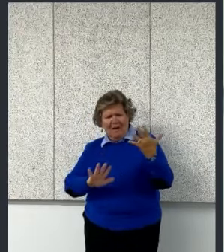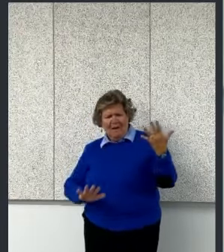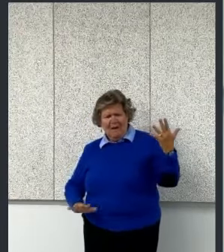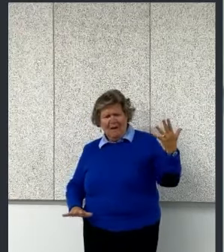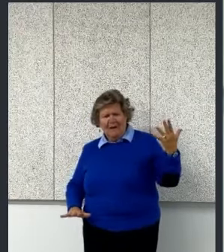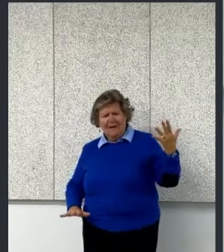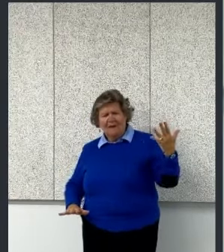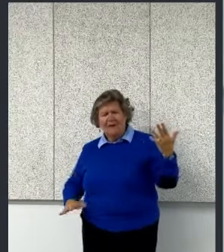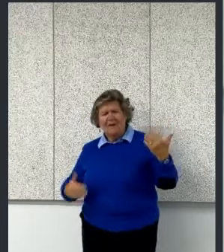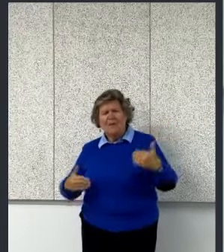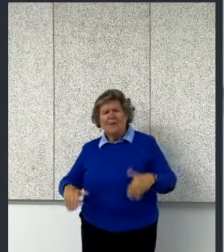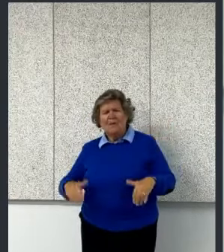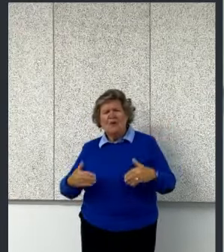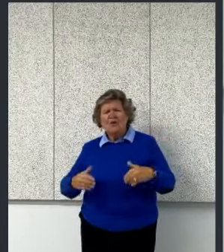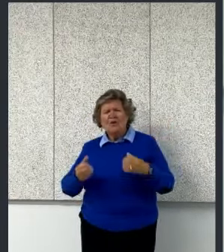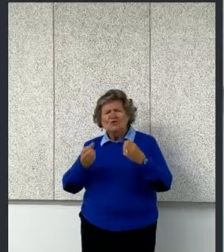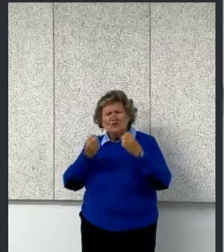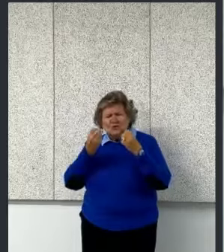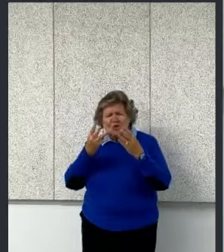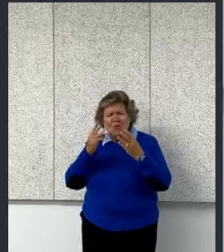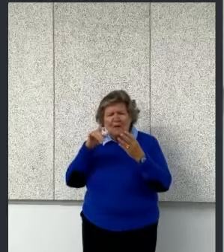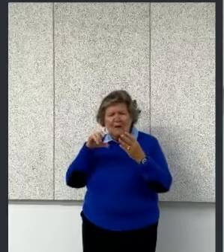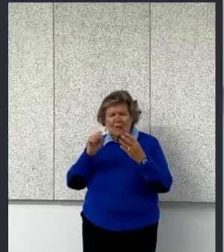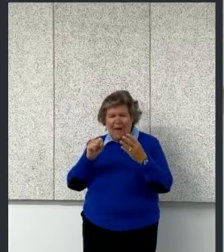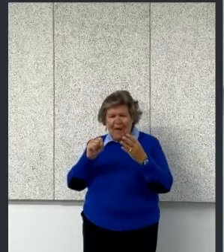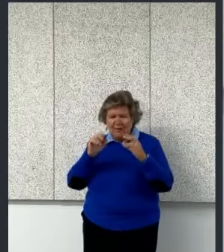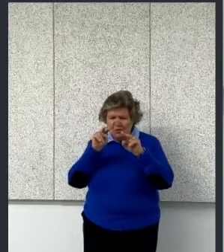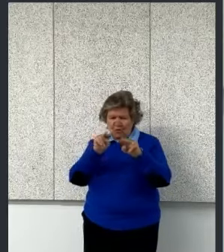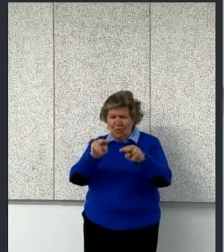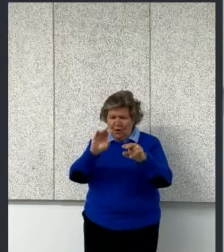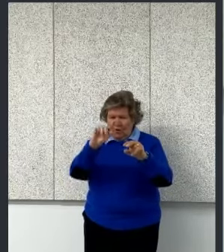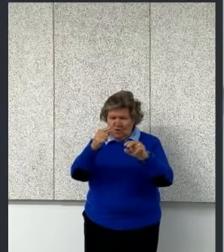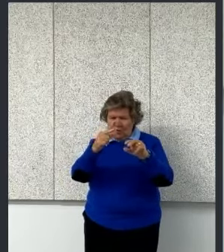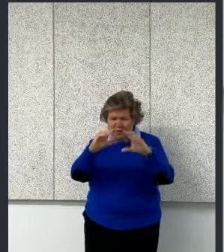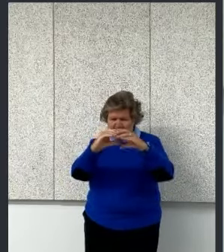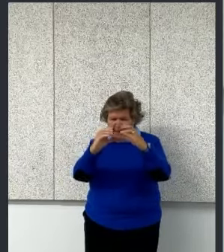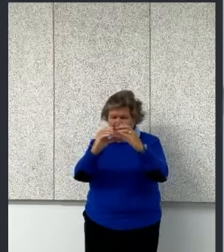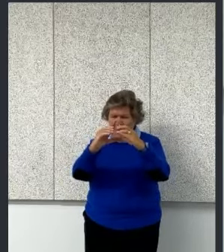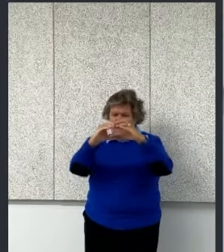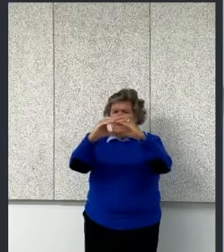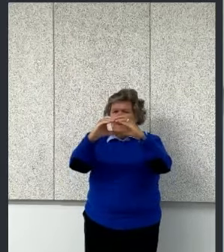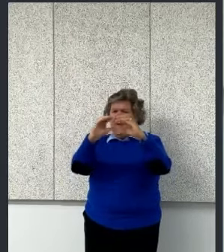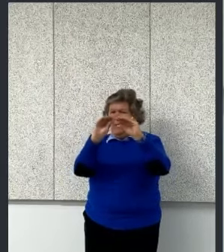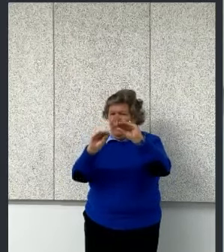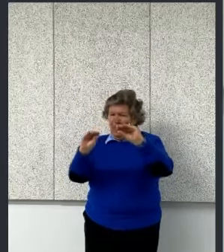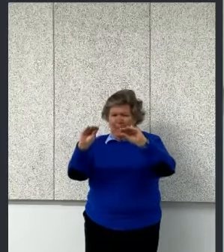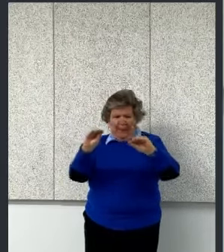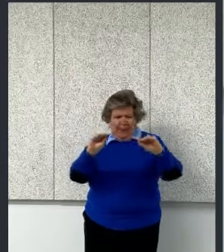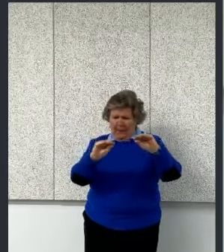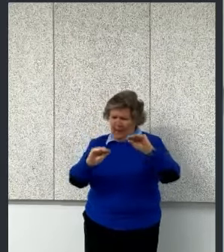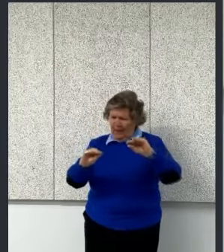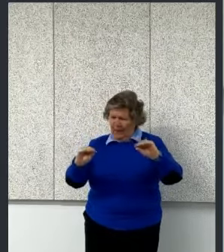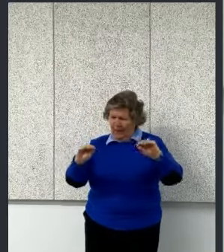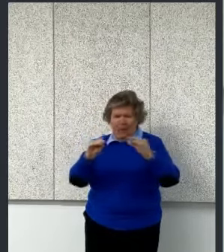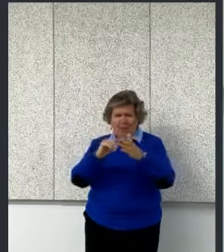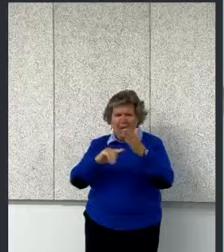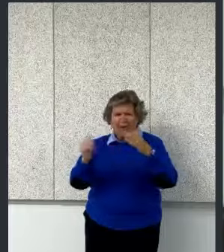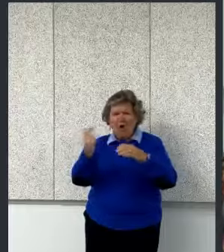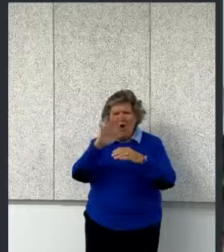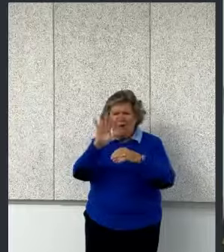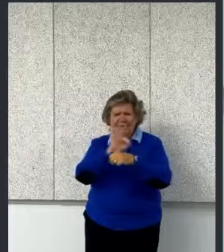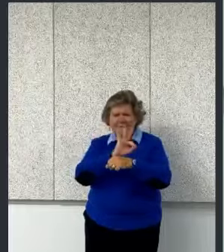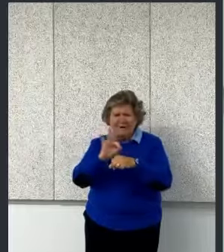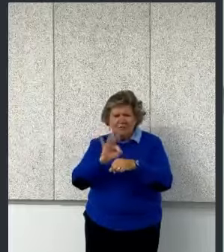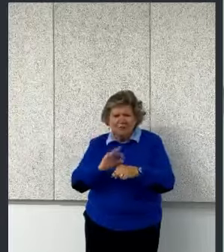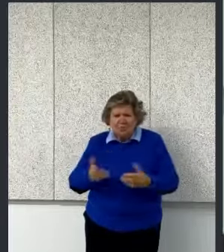to parse what an organization needs, some of which are not even reflected in a budget, but also there is so